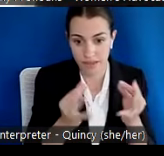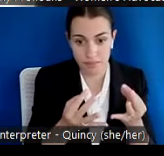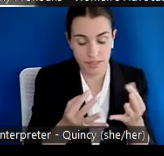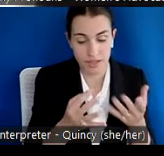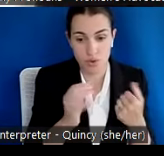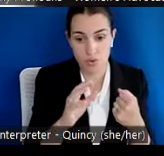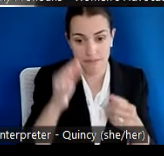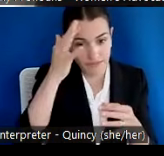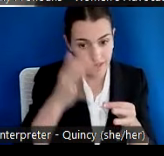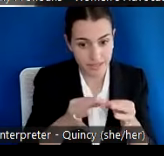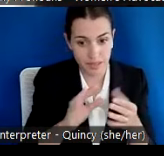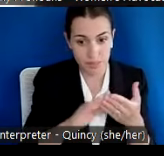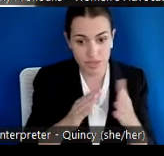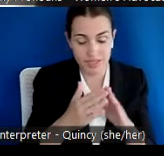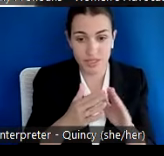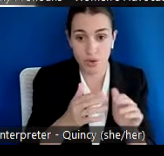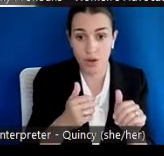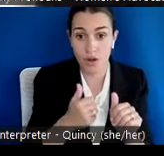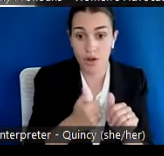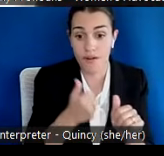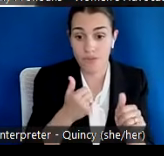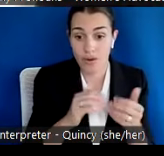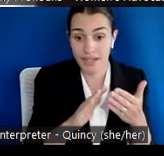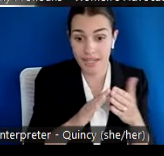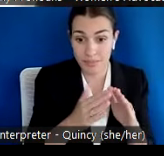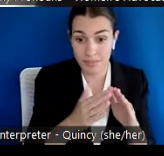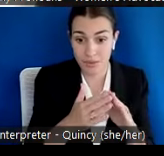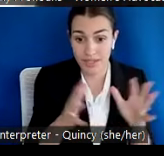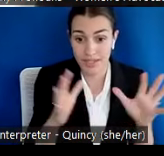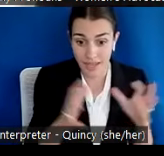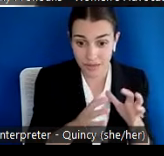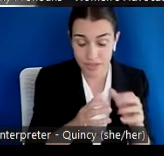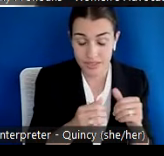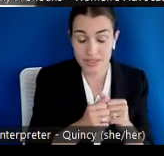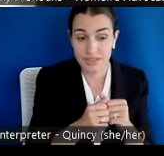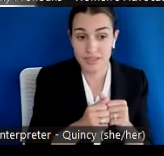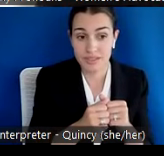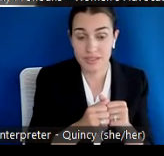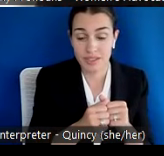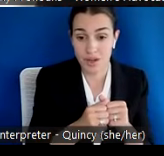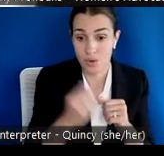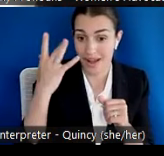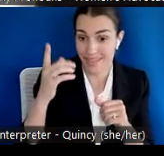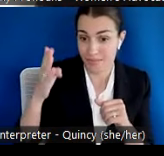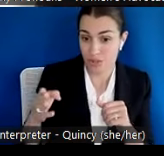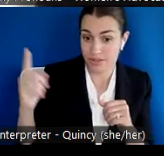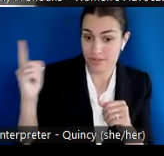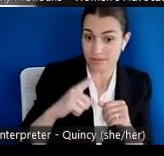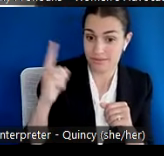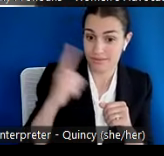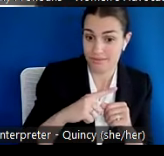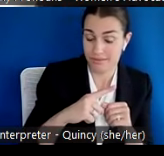So avoiding community gatherings, social events, places frequented by the abusive person may isolate